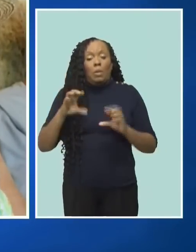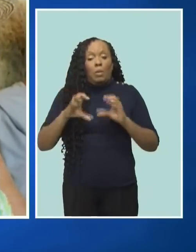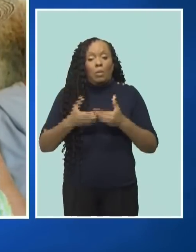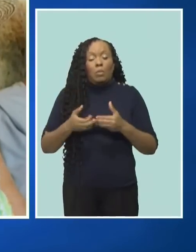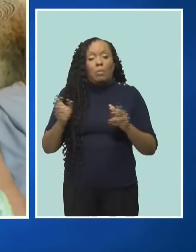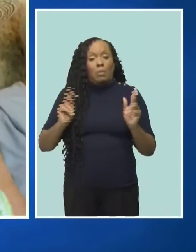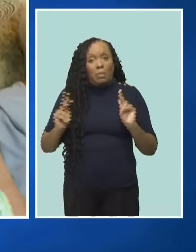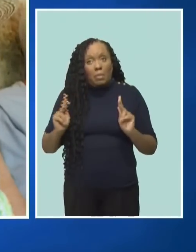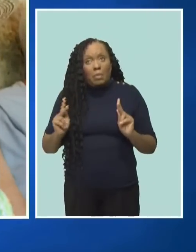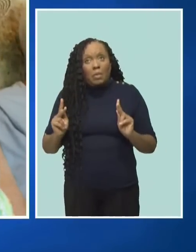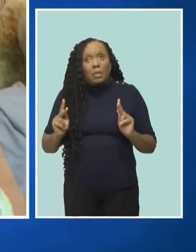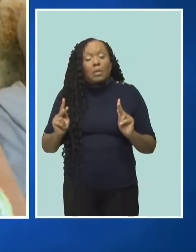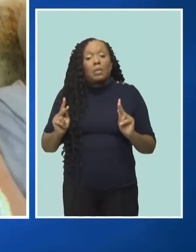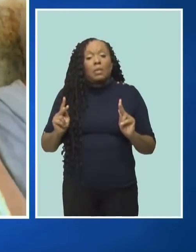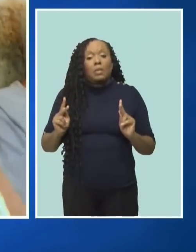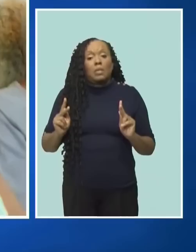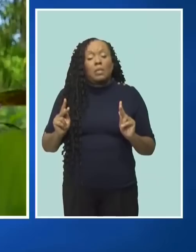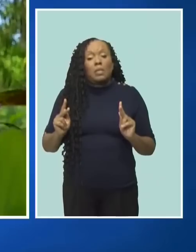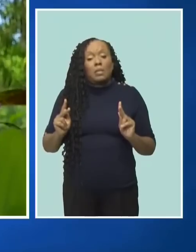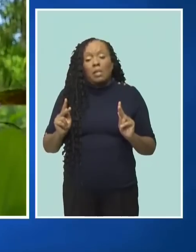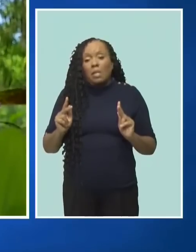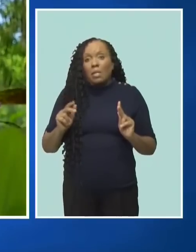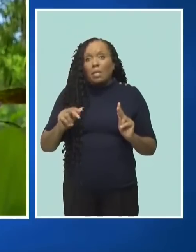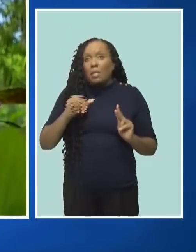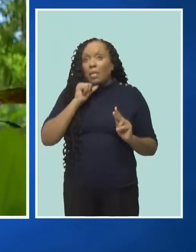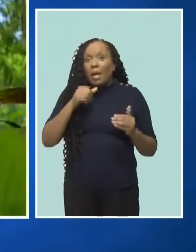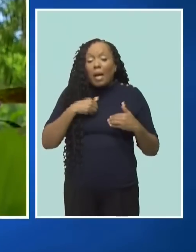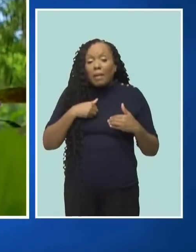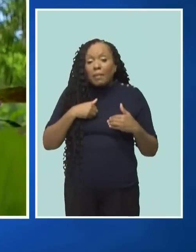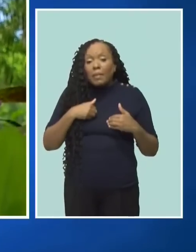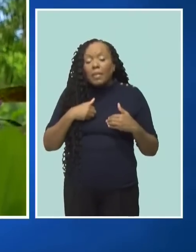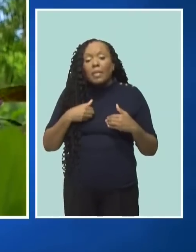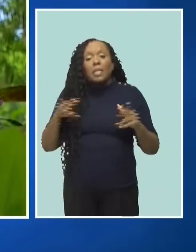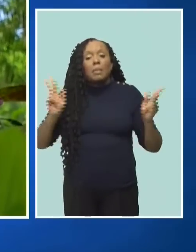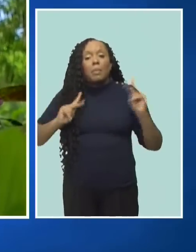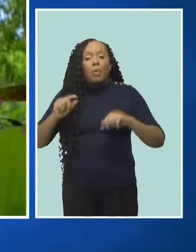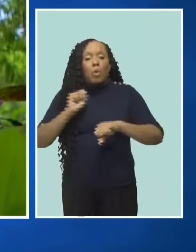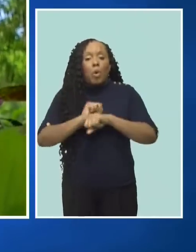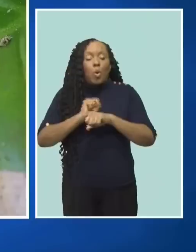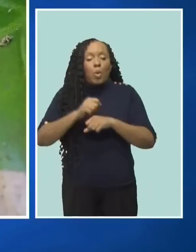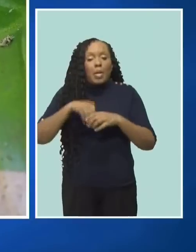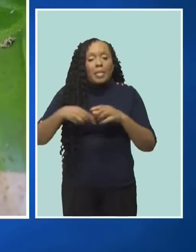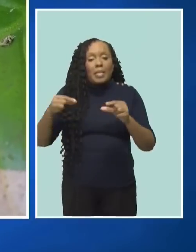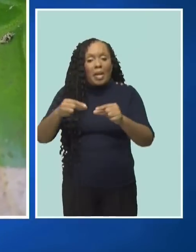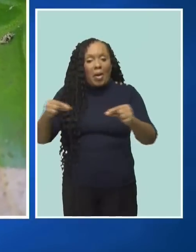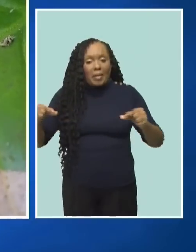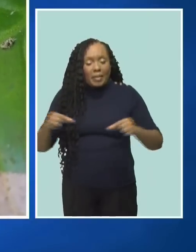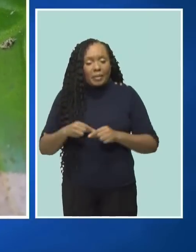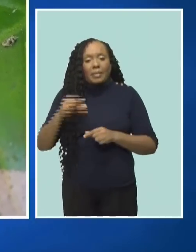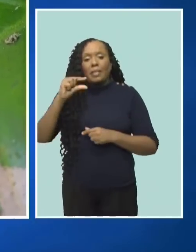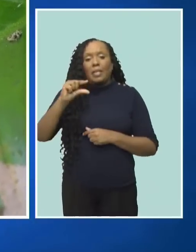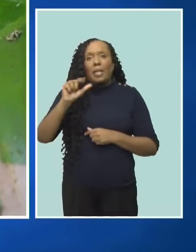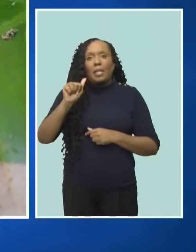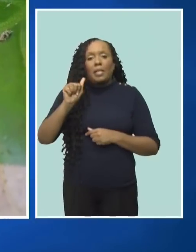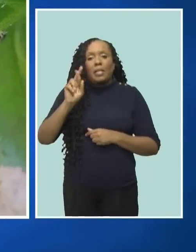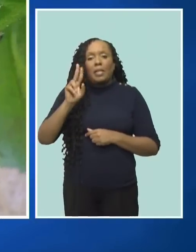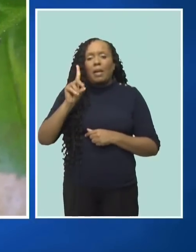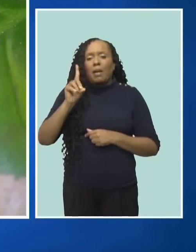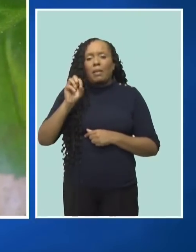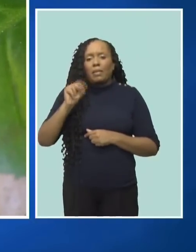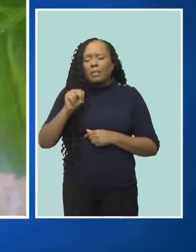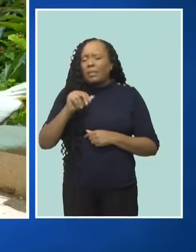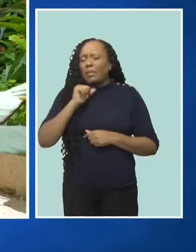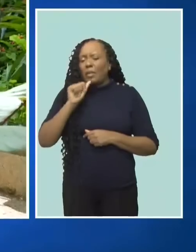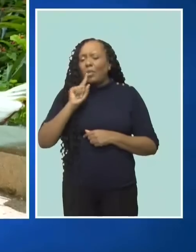which the country lacks is gardeners. He says those who call themselves gardeners or landscapers are not trained in